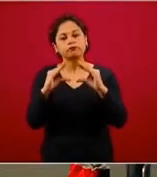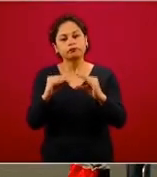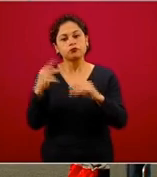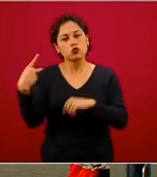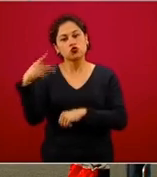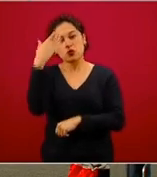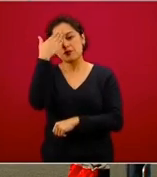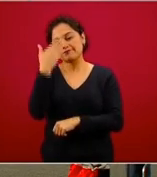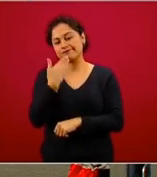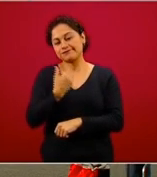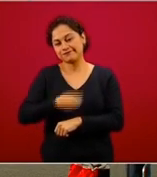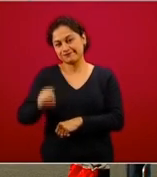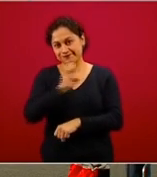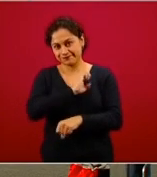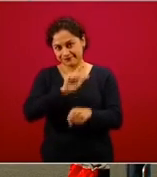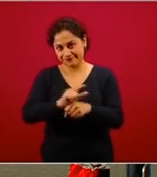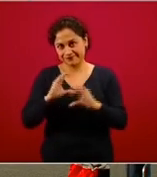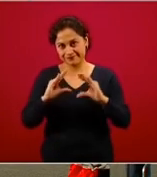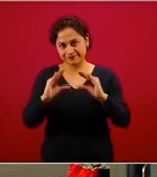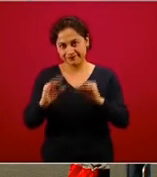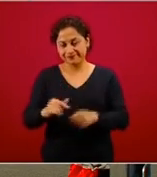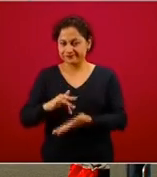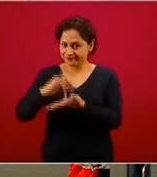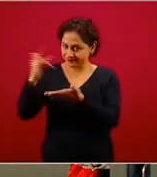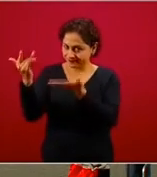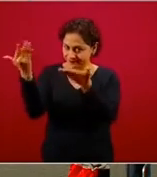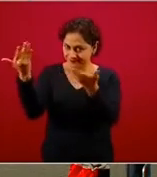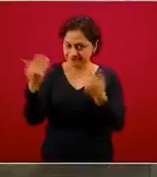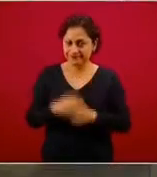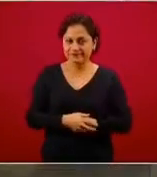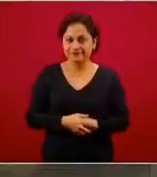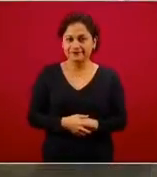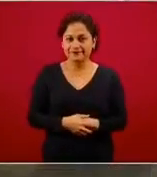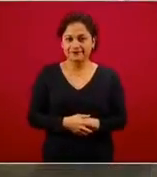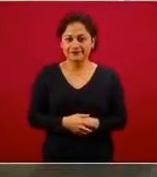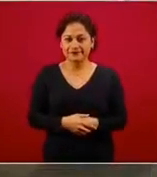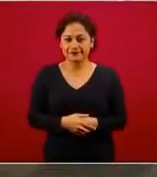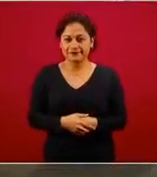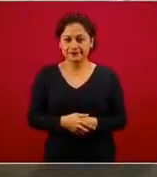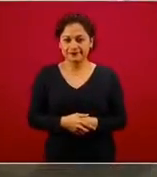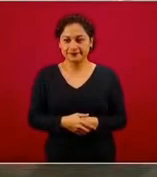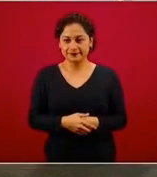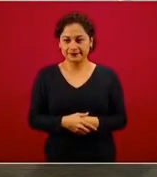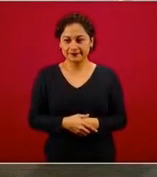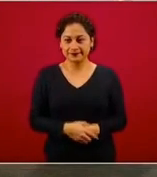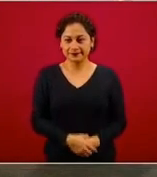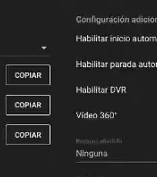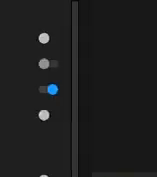minister, but also as an internal oncologist. Thank you. Thank you.